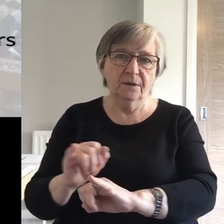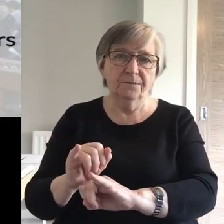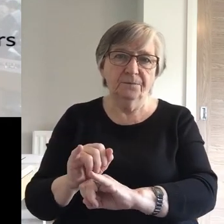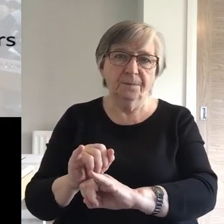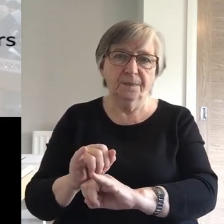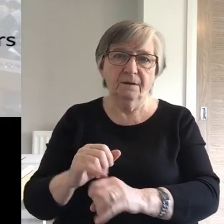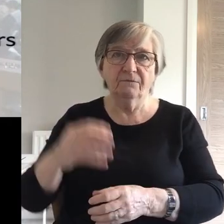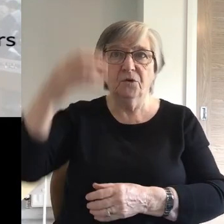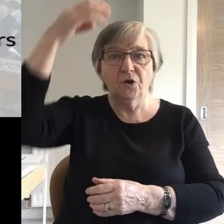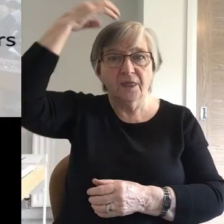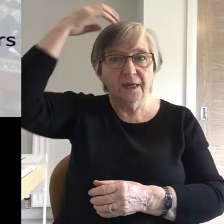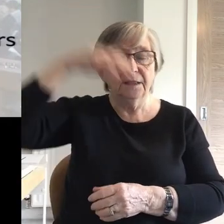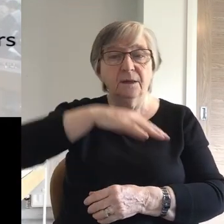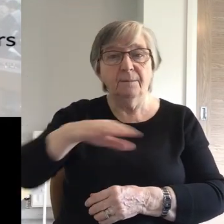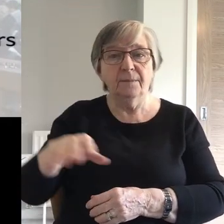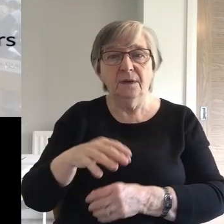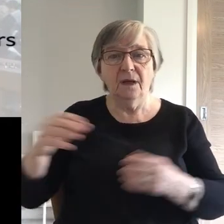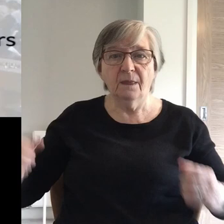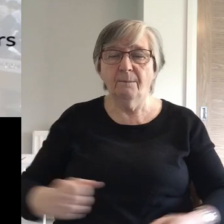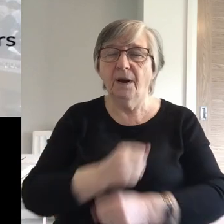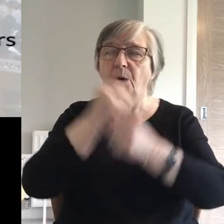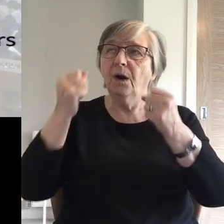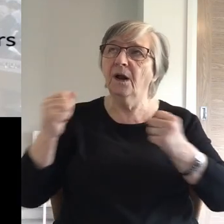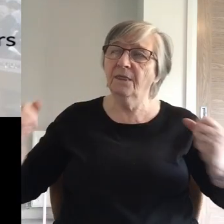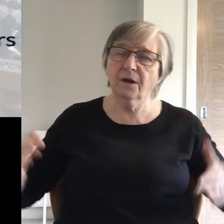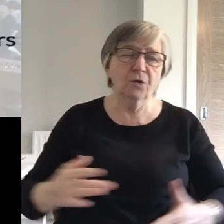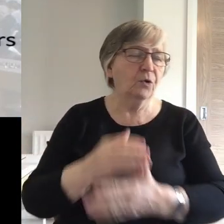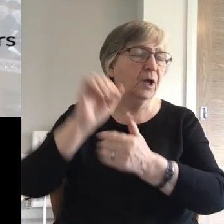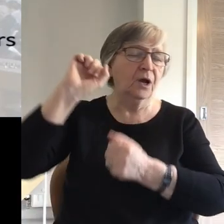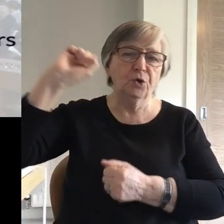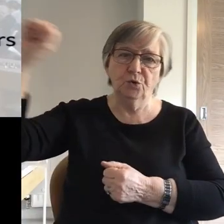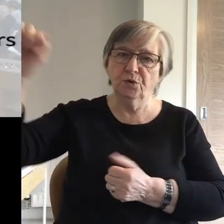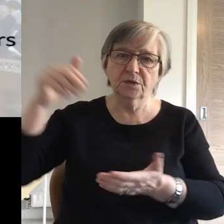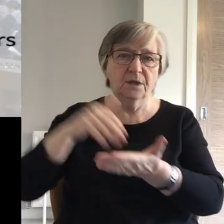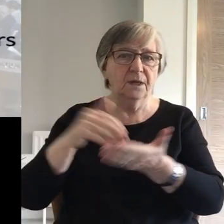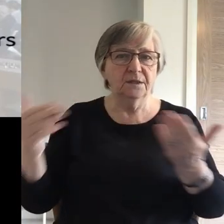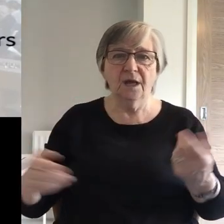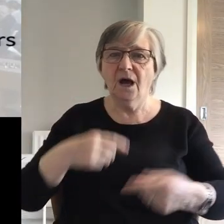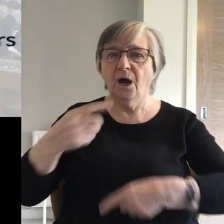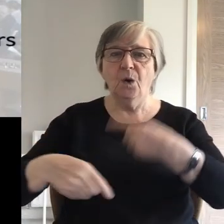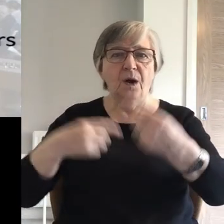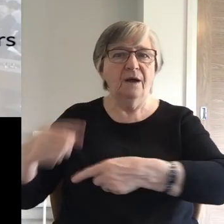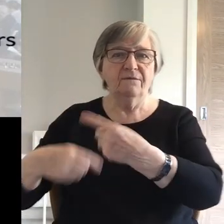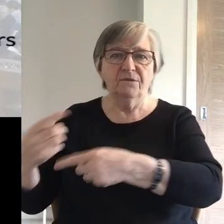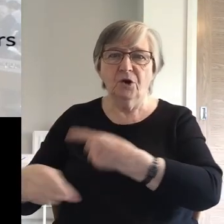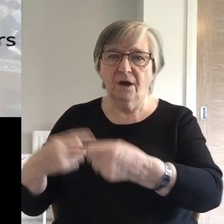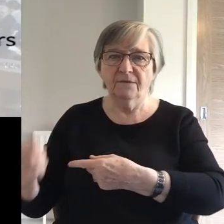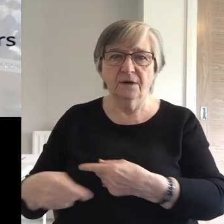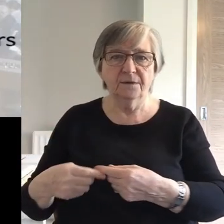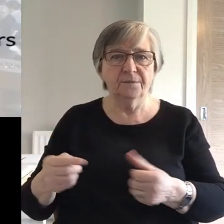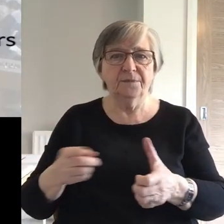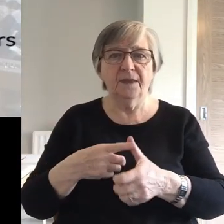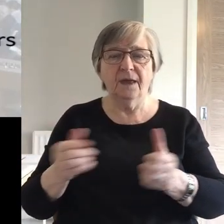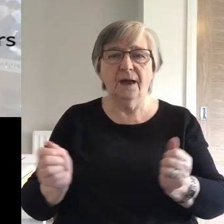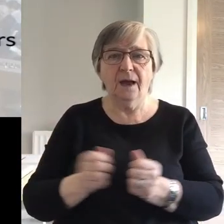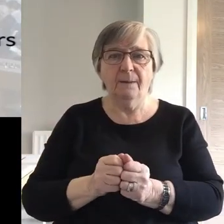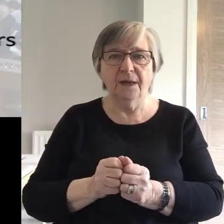from evil. For the kingdom, the power, and the glory are yours, now and